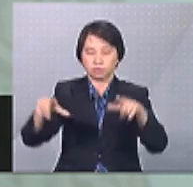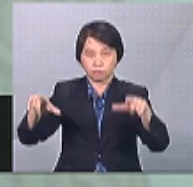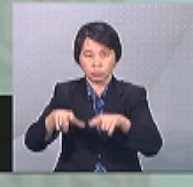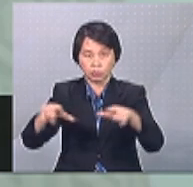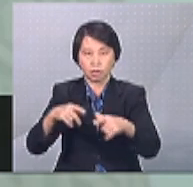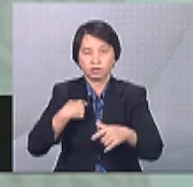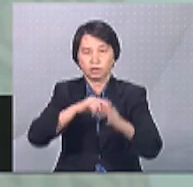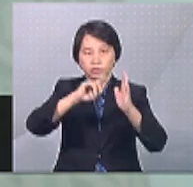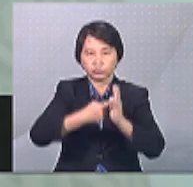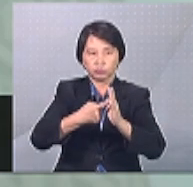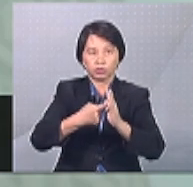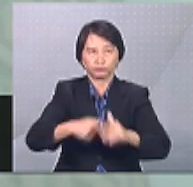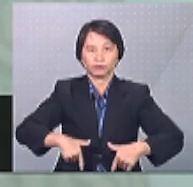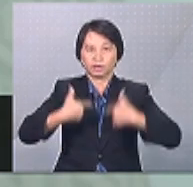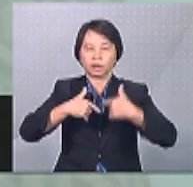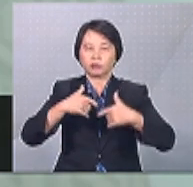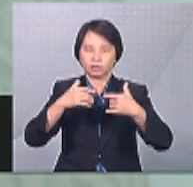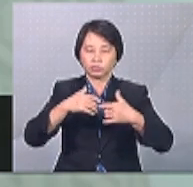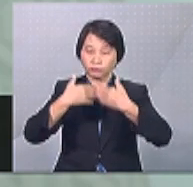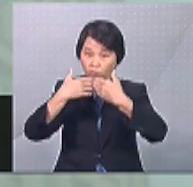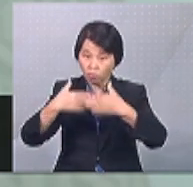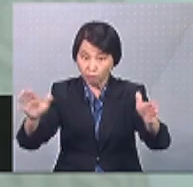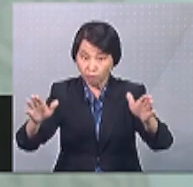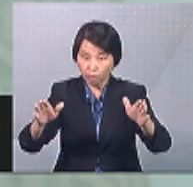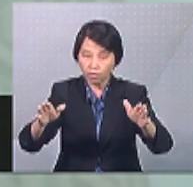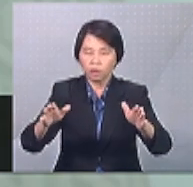we start, life would not be the same when we start